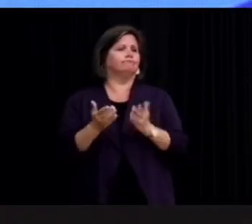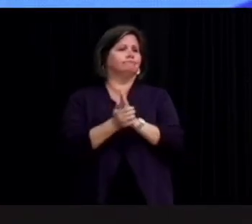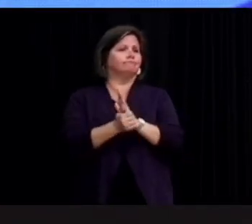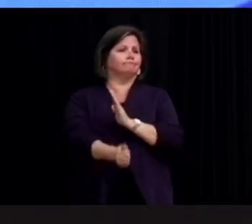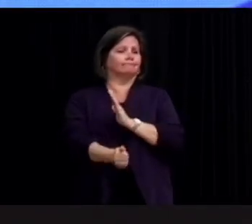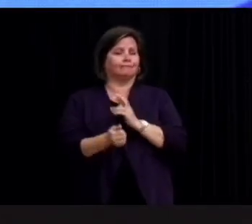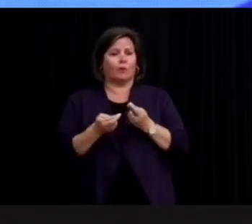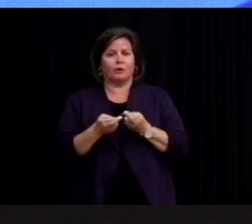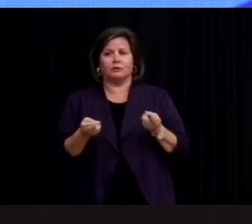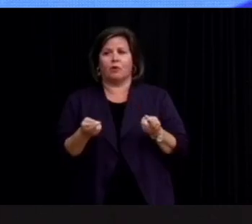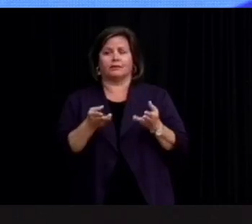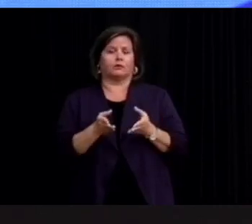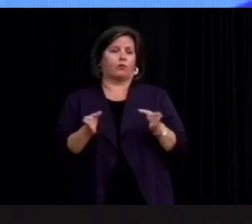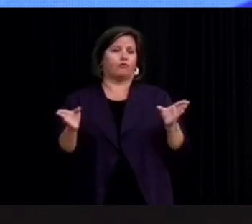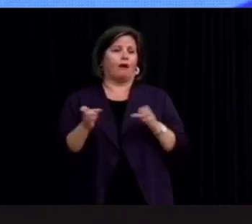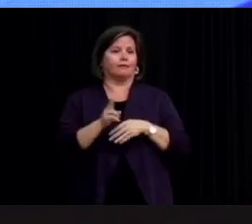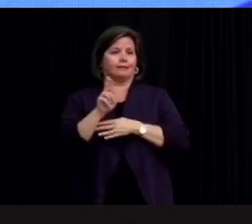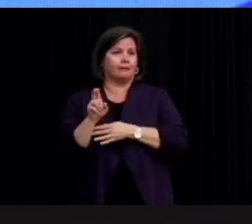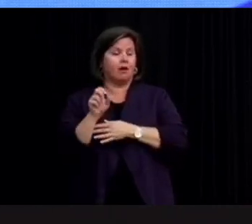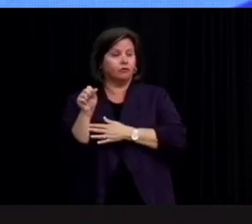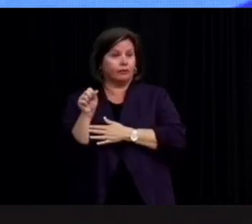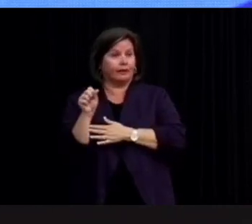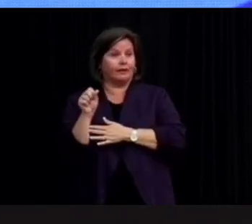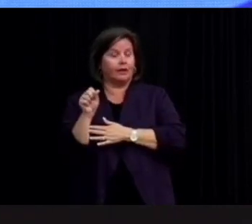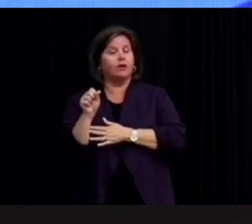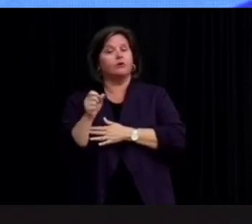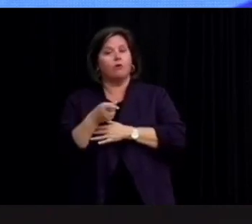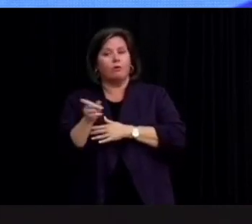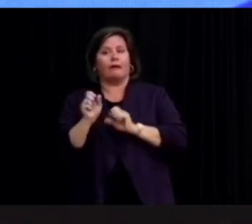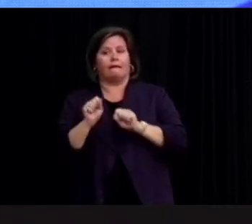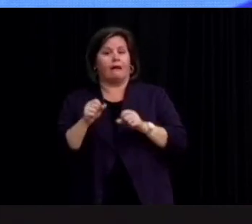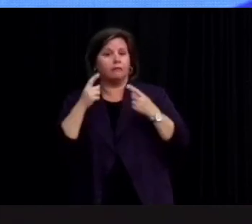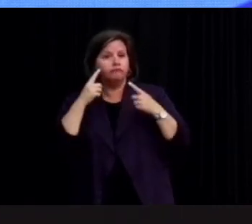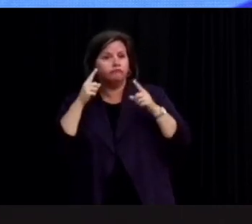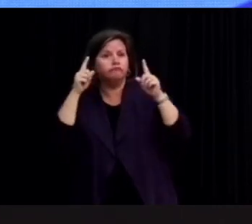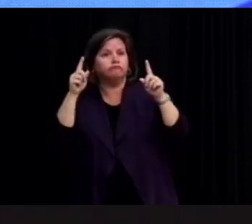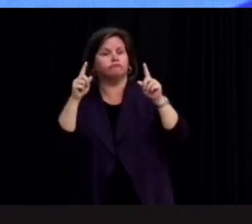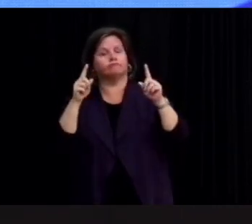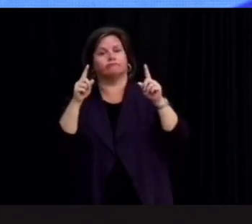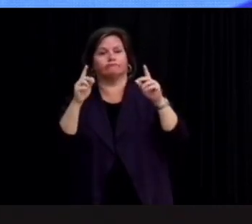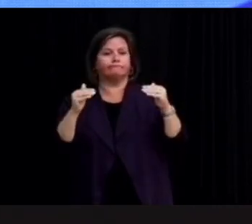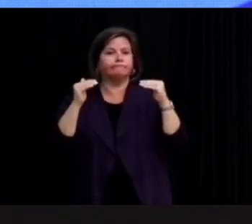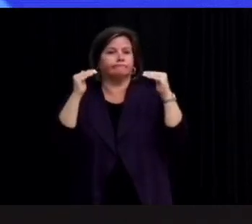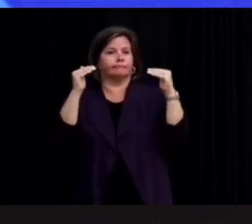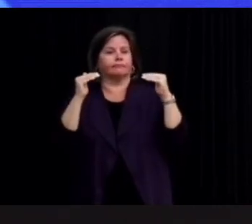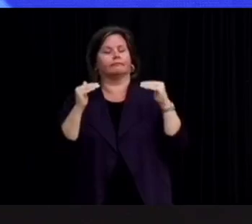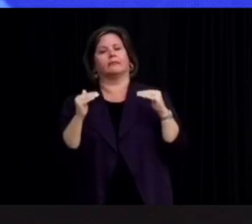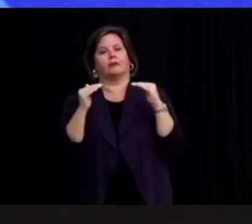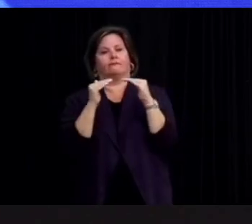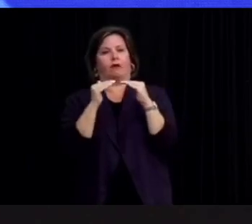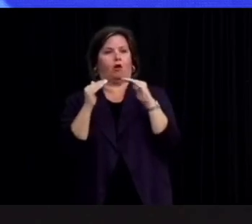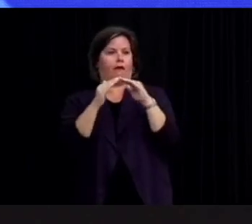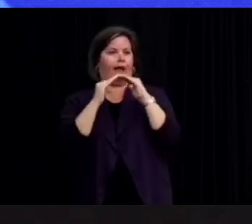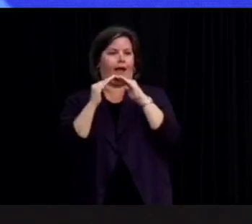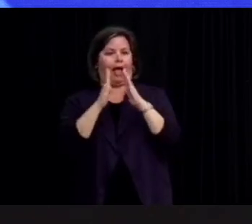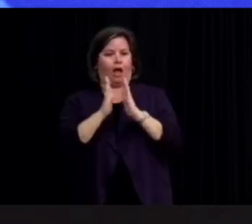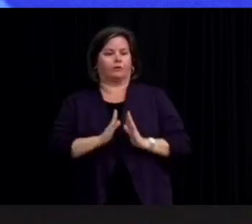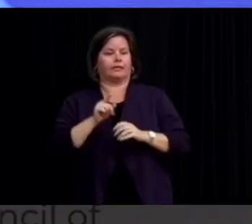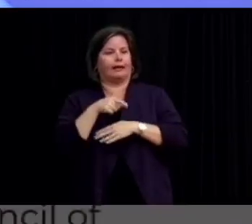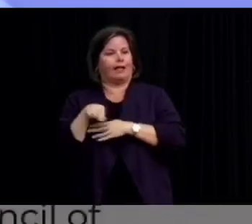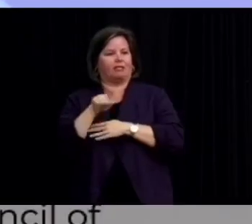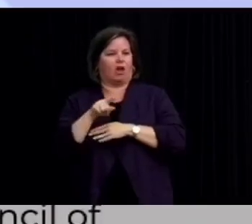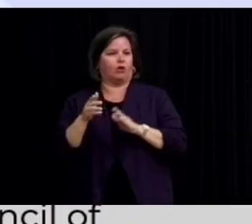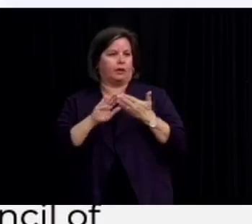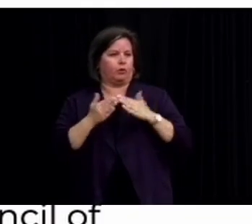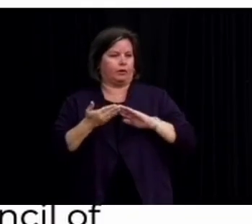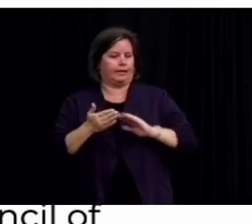states and locals across the country so that they can effectively advance fair housing and homeownership in their communities. And so we